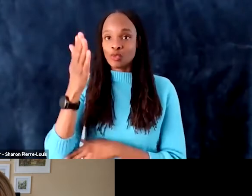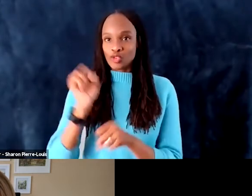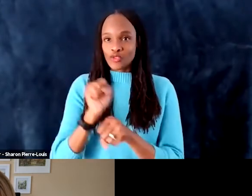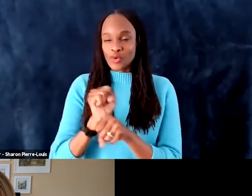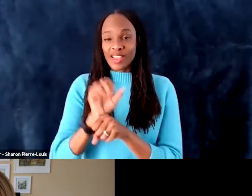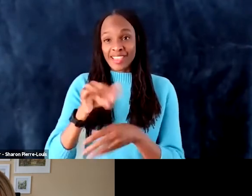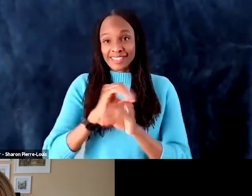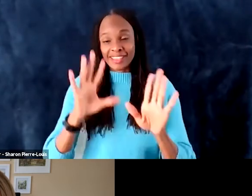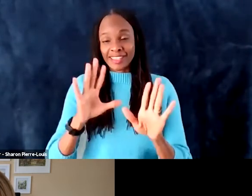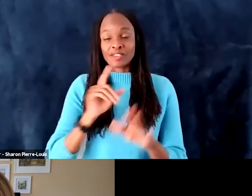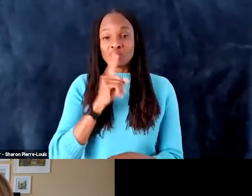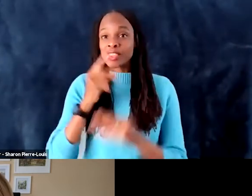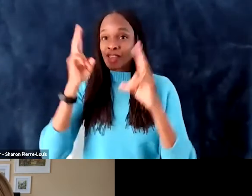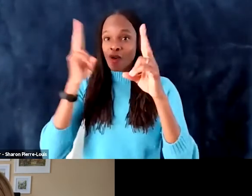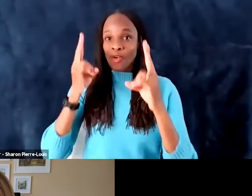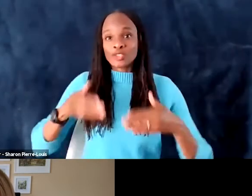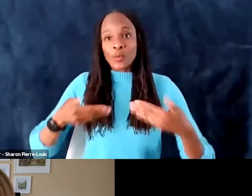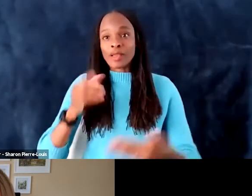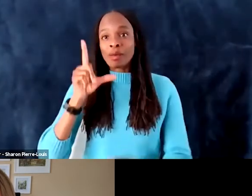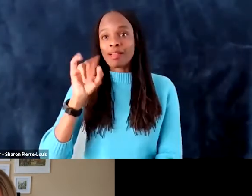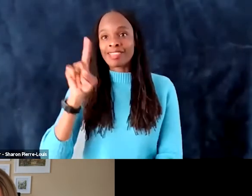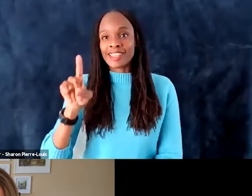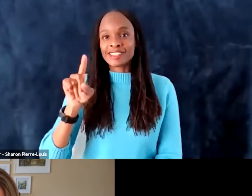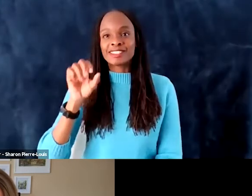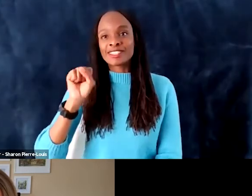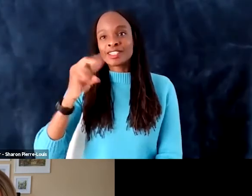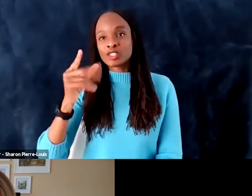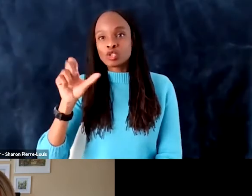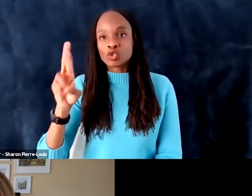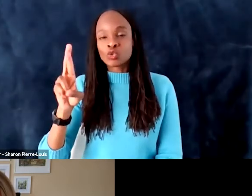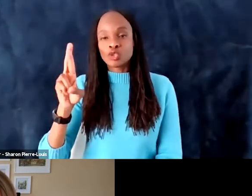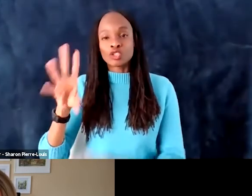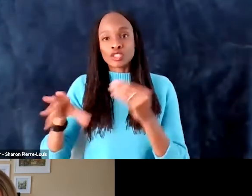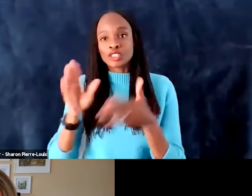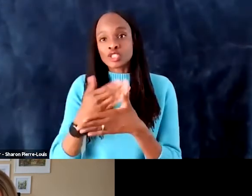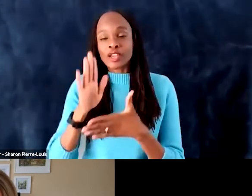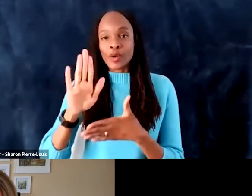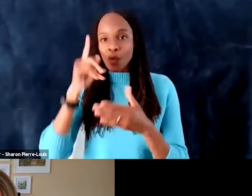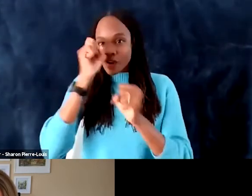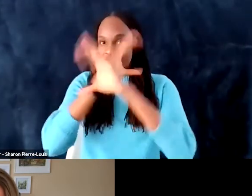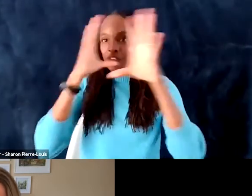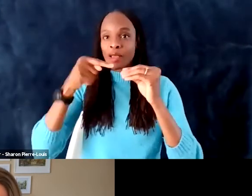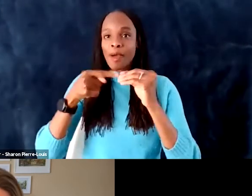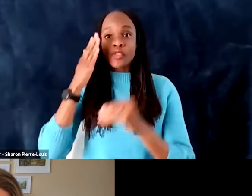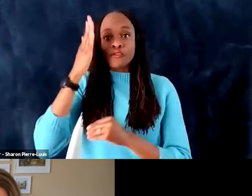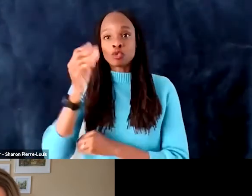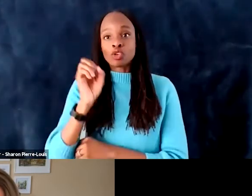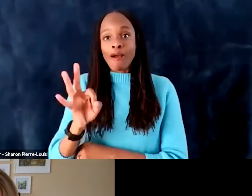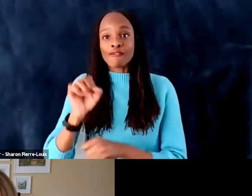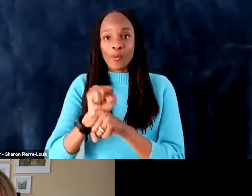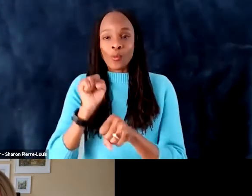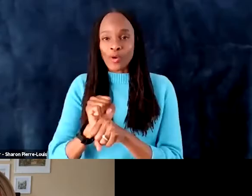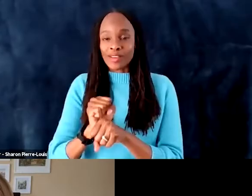high privilege and great honor to welcome Liz Shuler to share her vision on the future of work. Love having you here, Liz. Thank you.